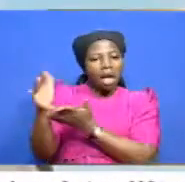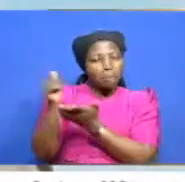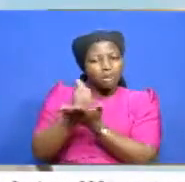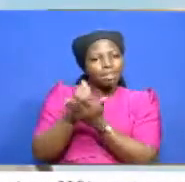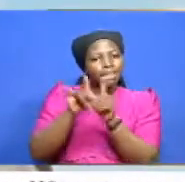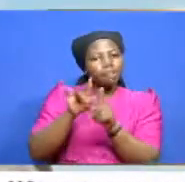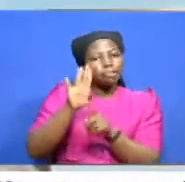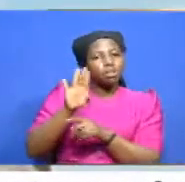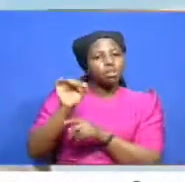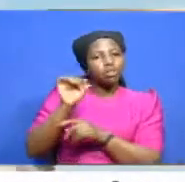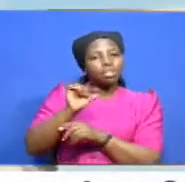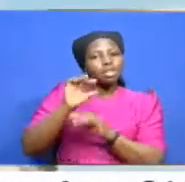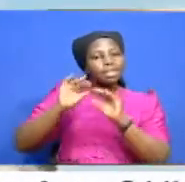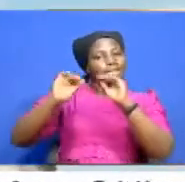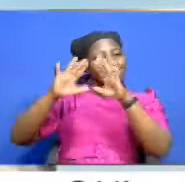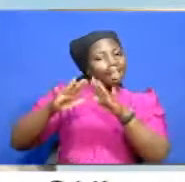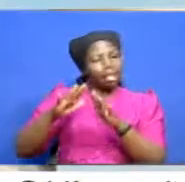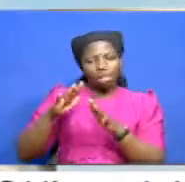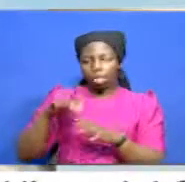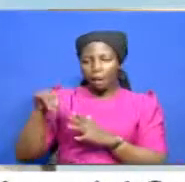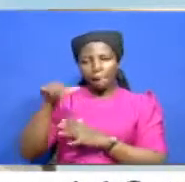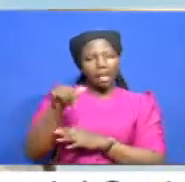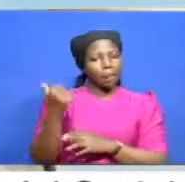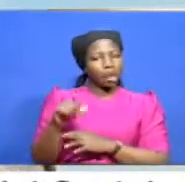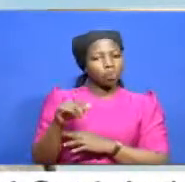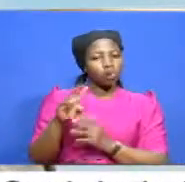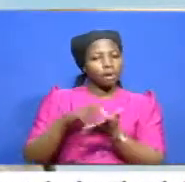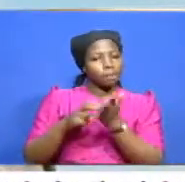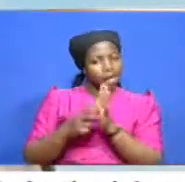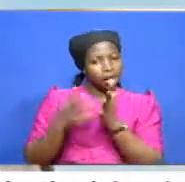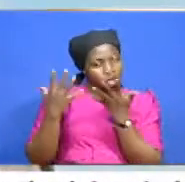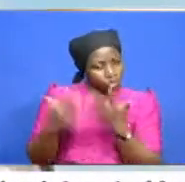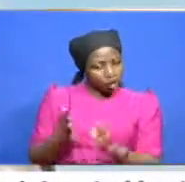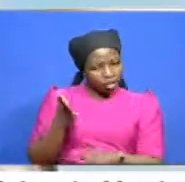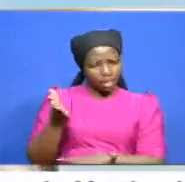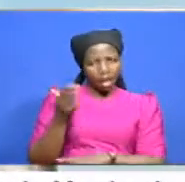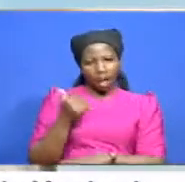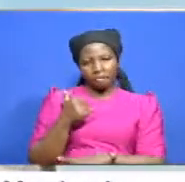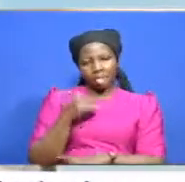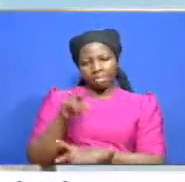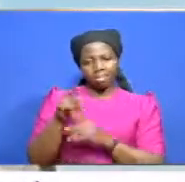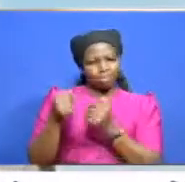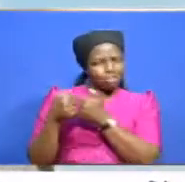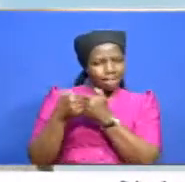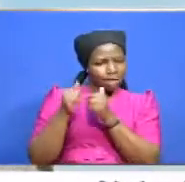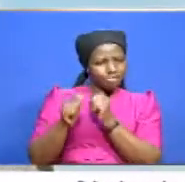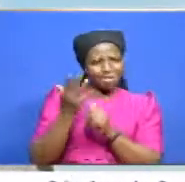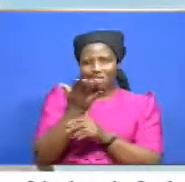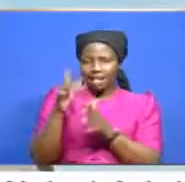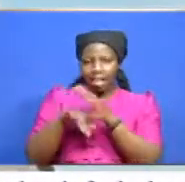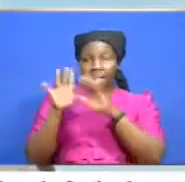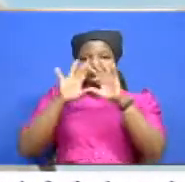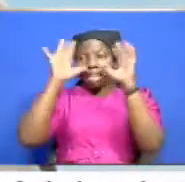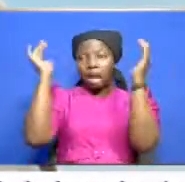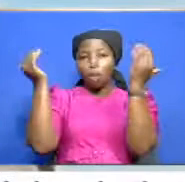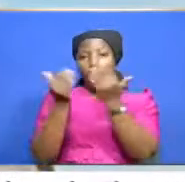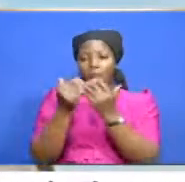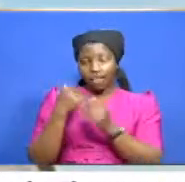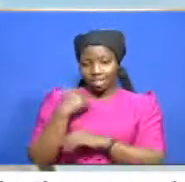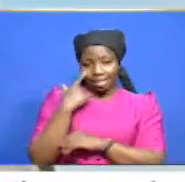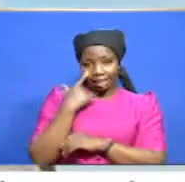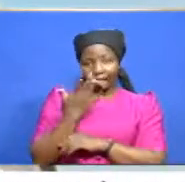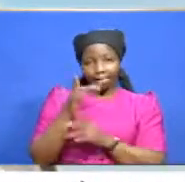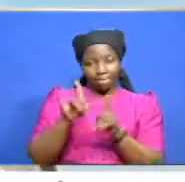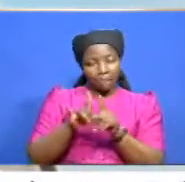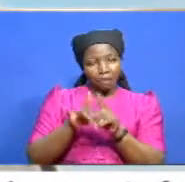and therefore there is a loss. But this is a challenge which is there globally. I saw even in the US so many people